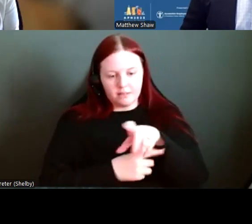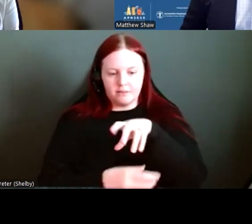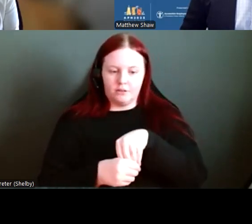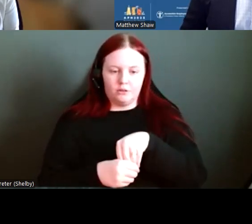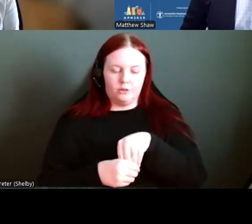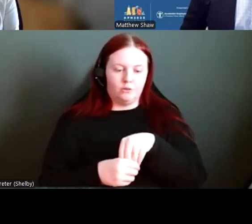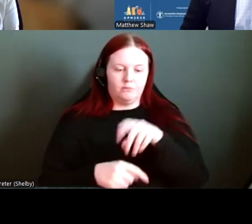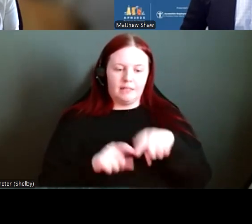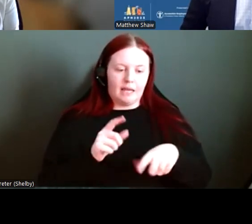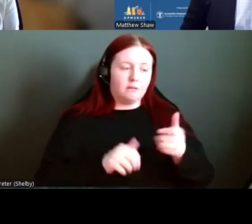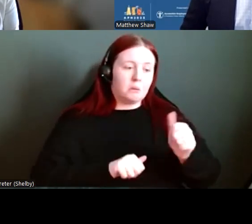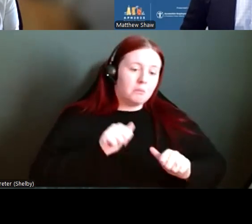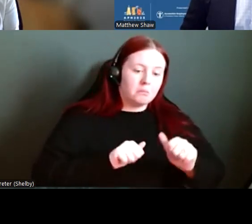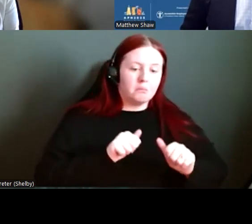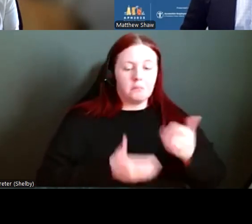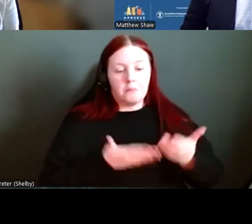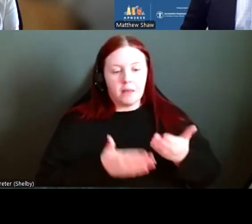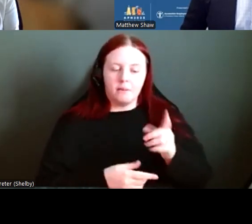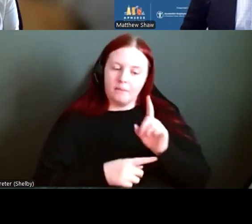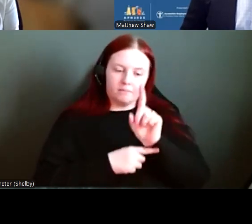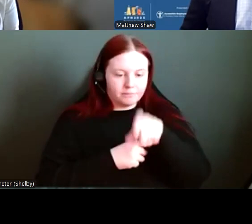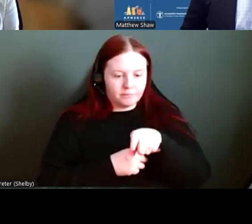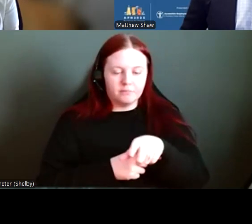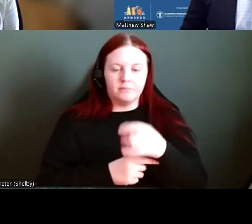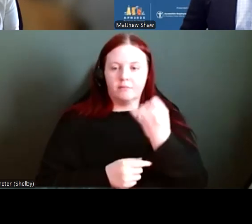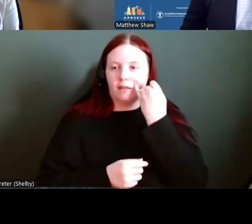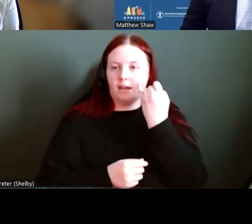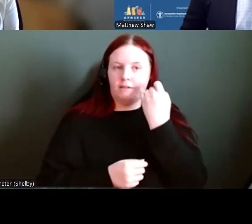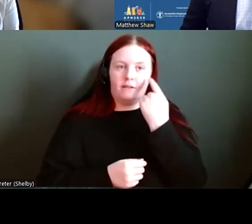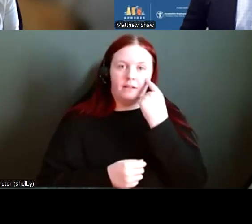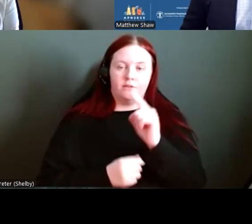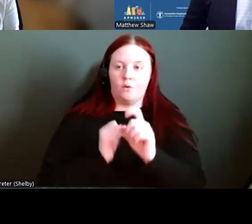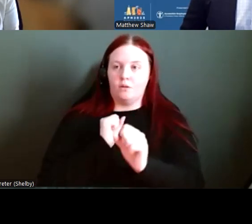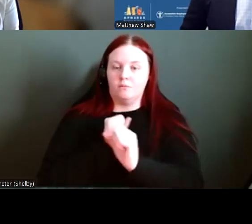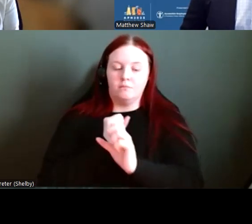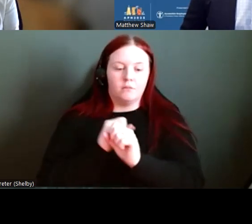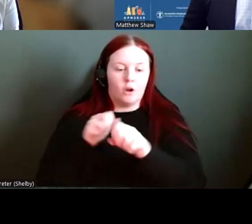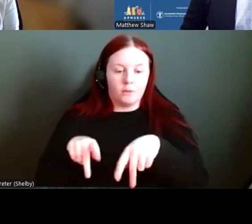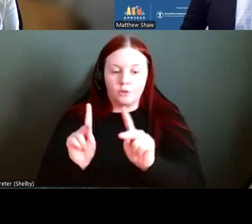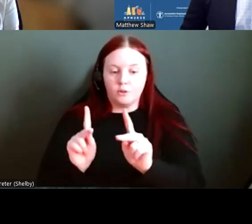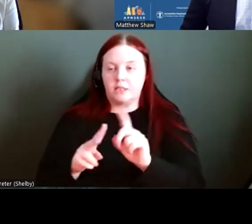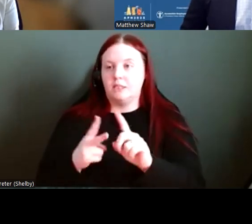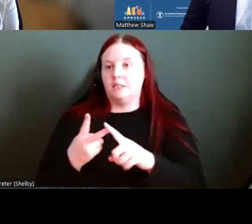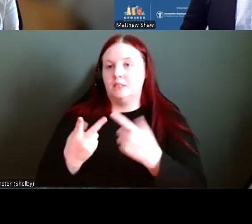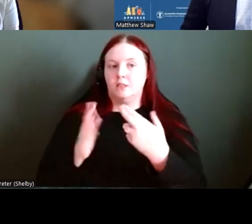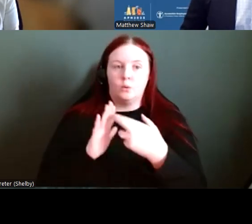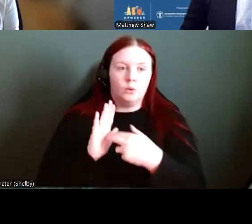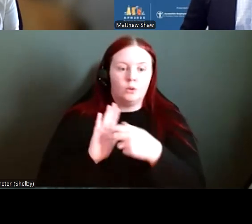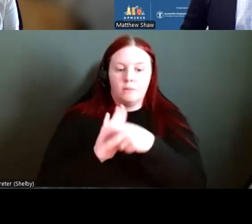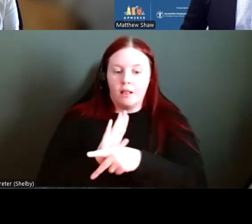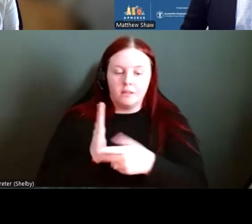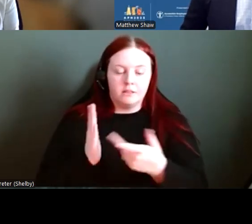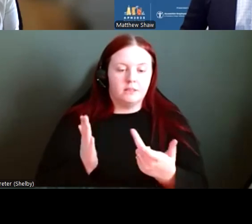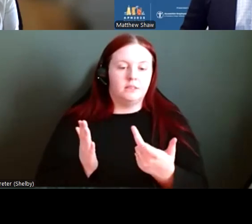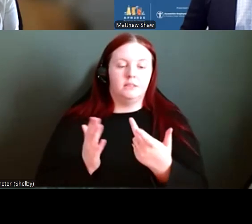to regulatory commitments that you have, whether that's to market opportunity in front of us. Again, that talk